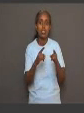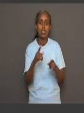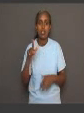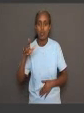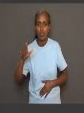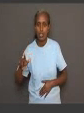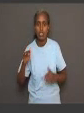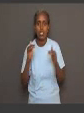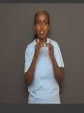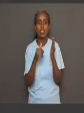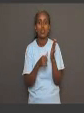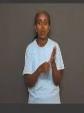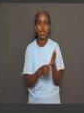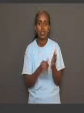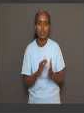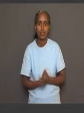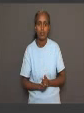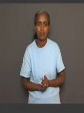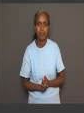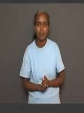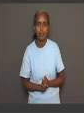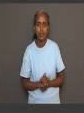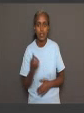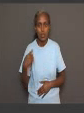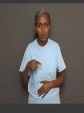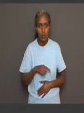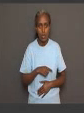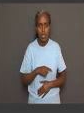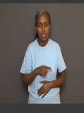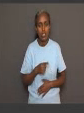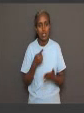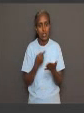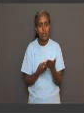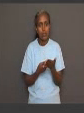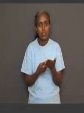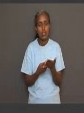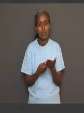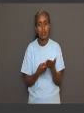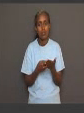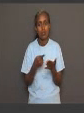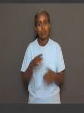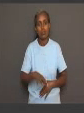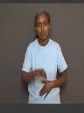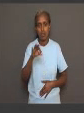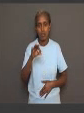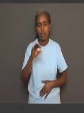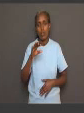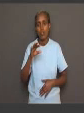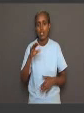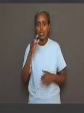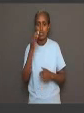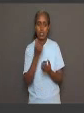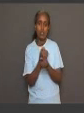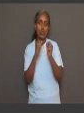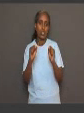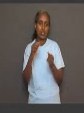linear inequalities. We are attempting to find the solution region of the graph.